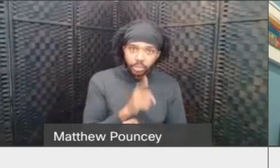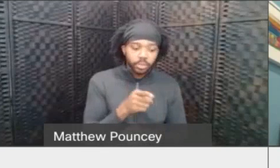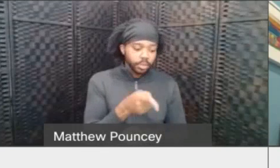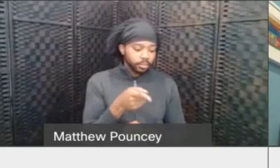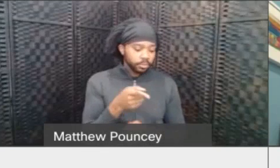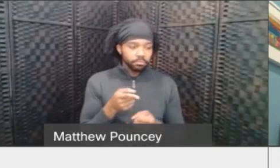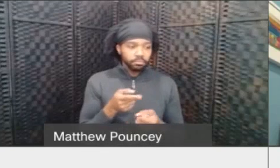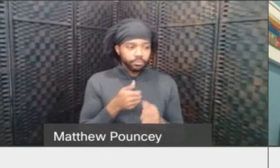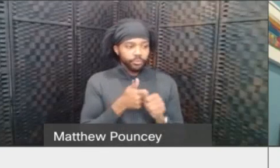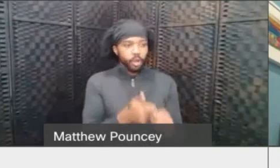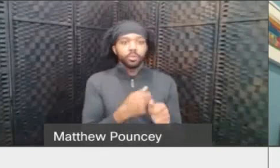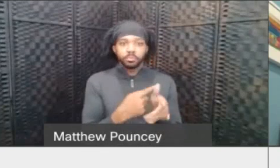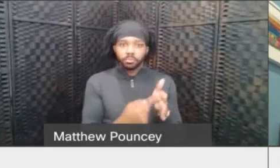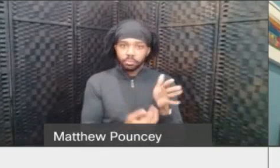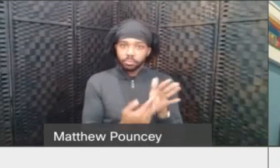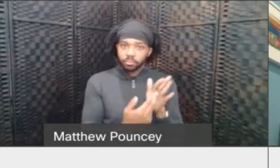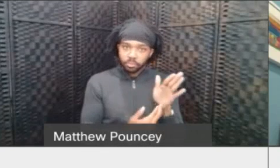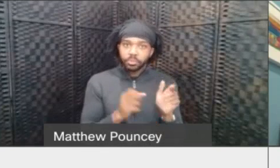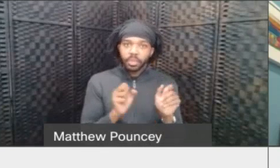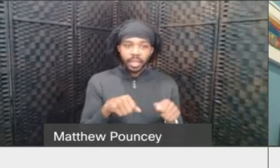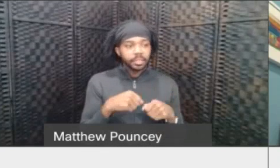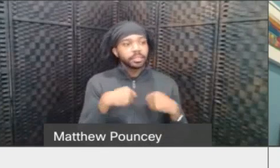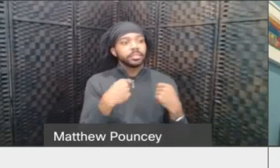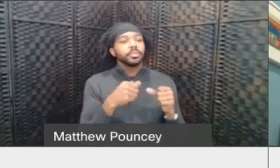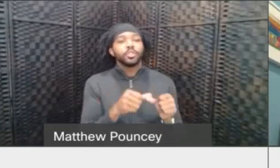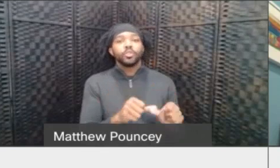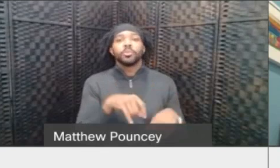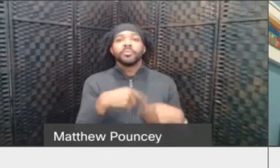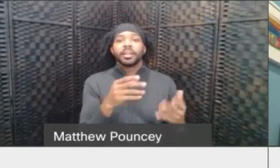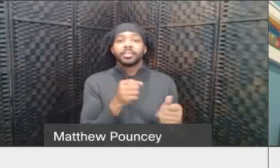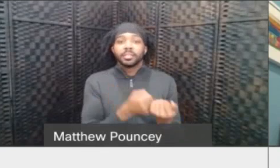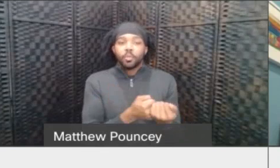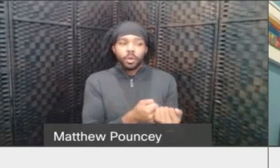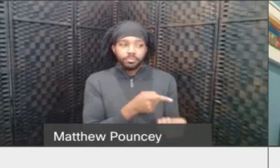that so that they can continue providing the support they do.